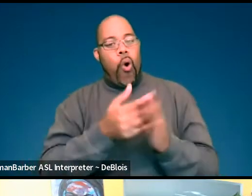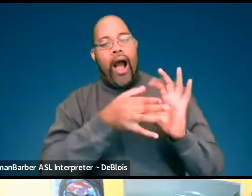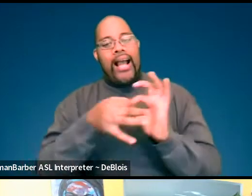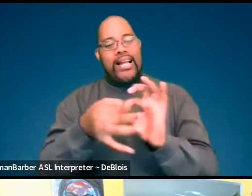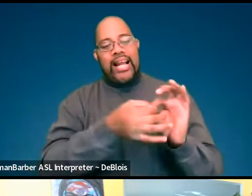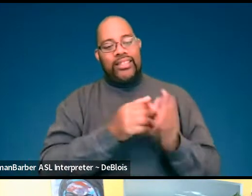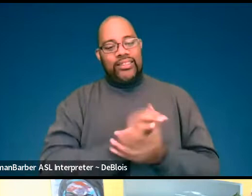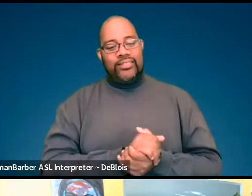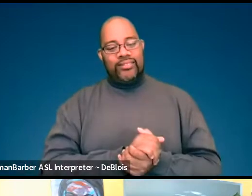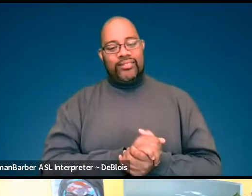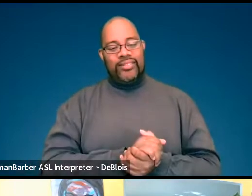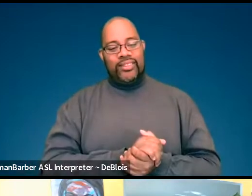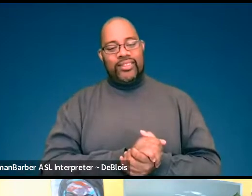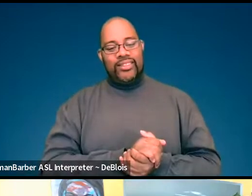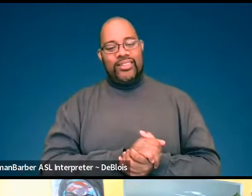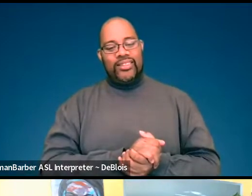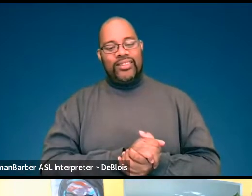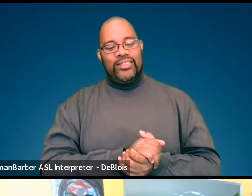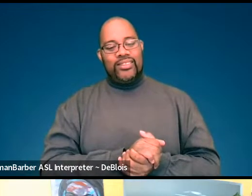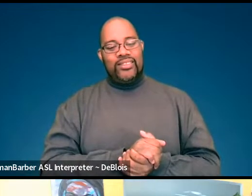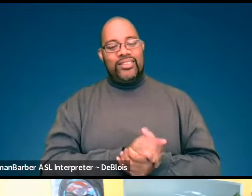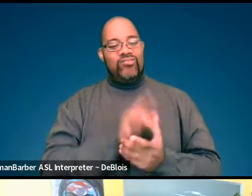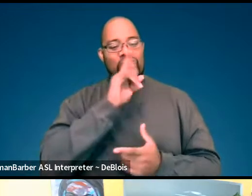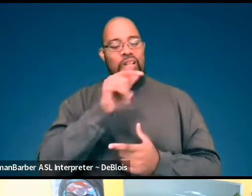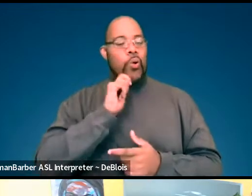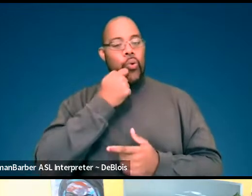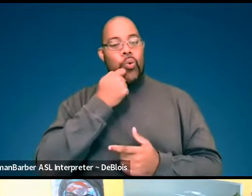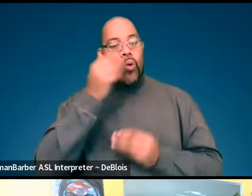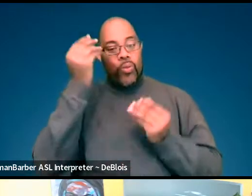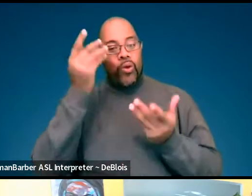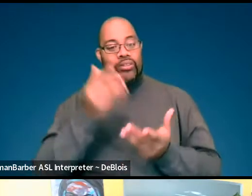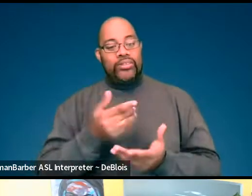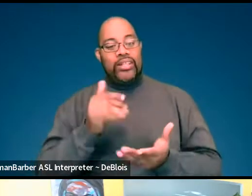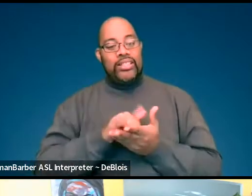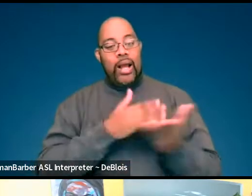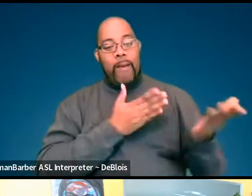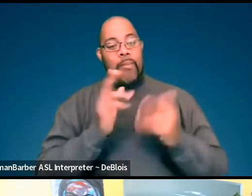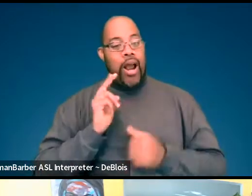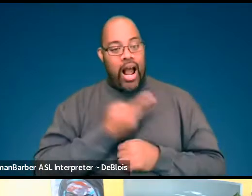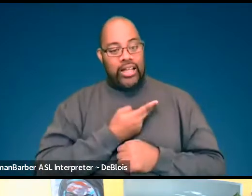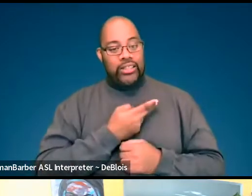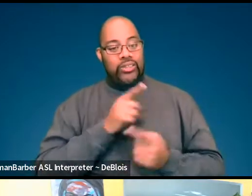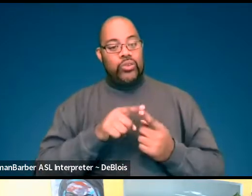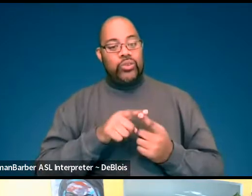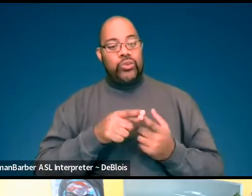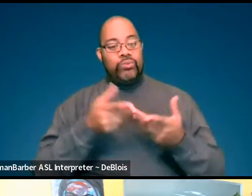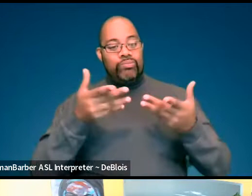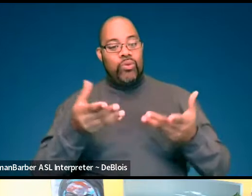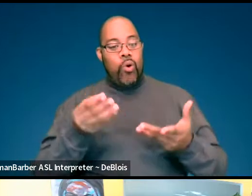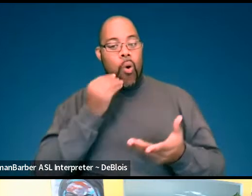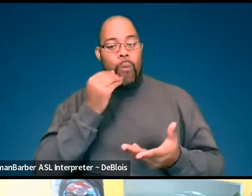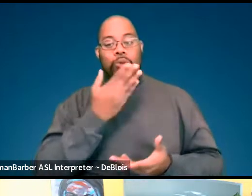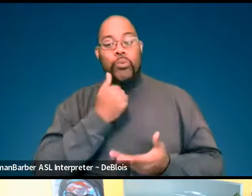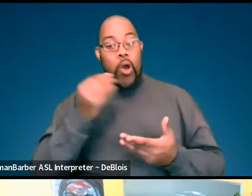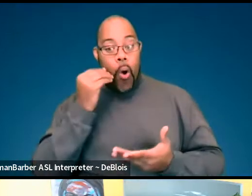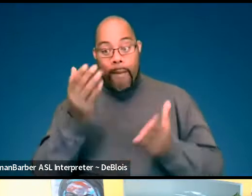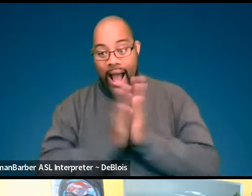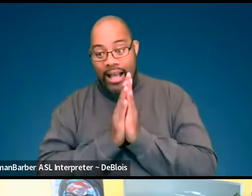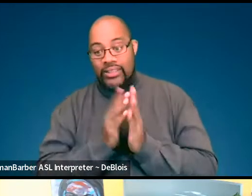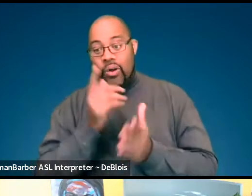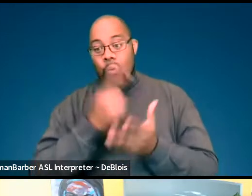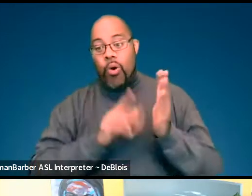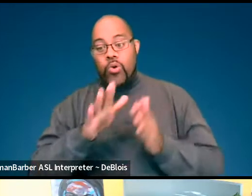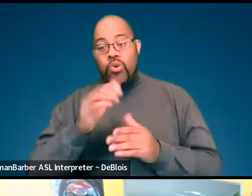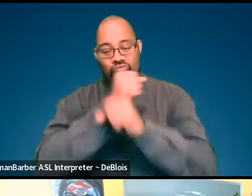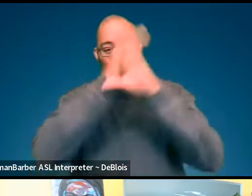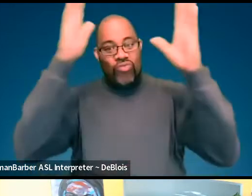It's, so it's a really cool thought, which brings us to Home Sweet Homes asking, what is your